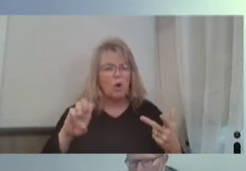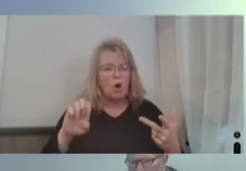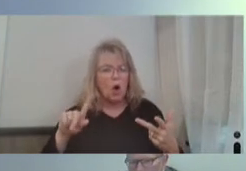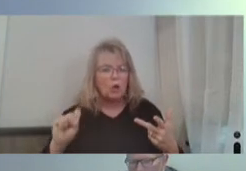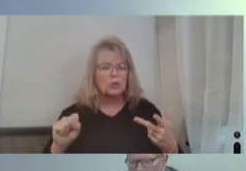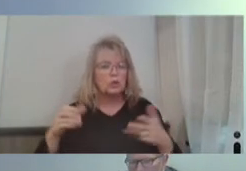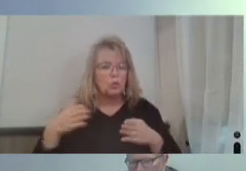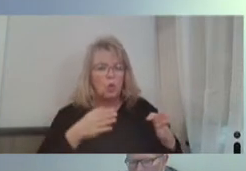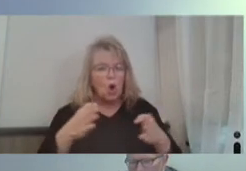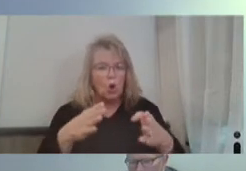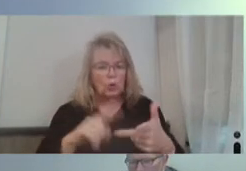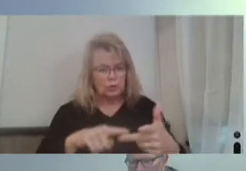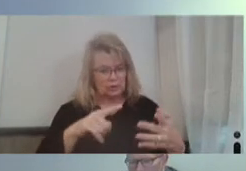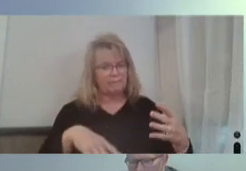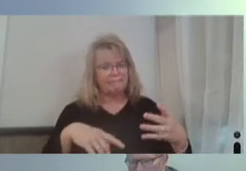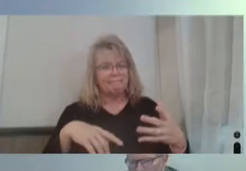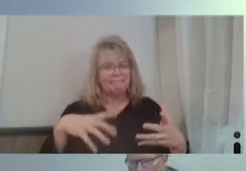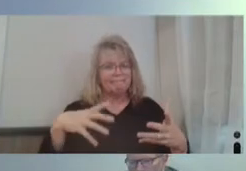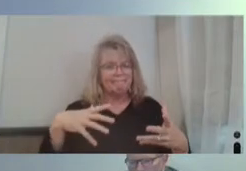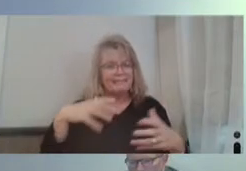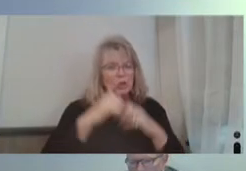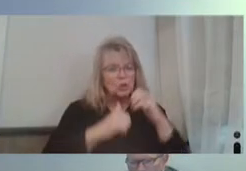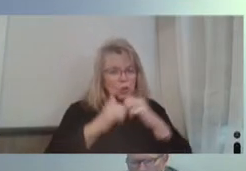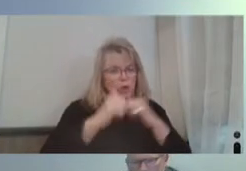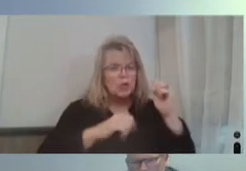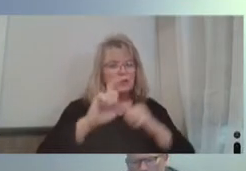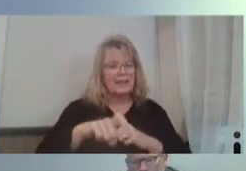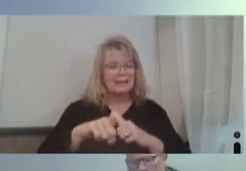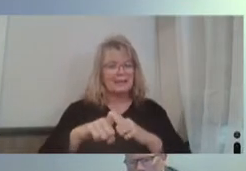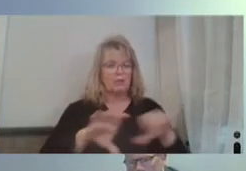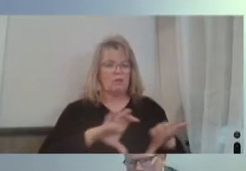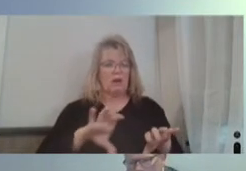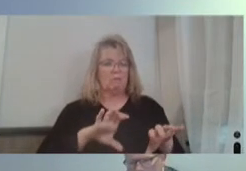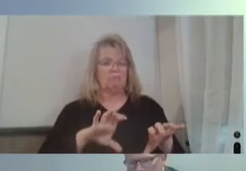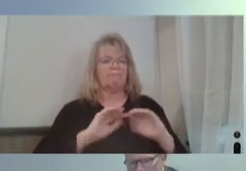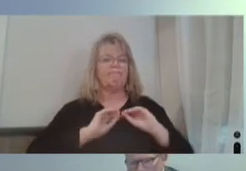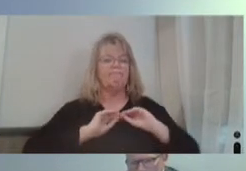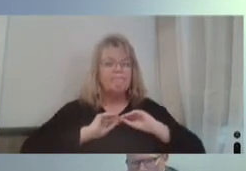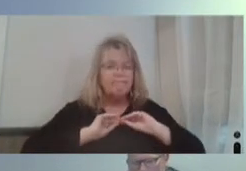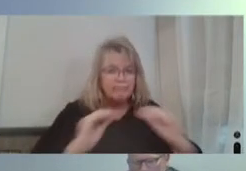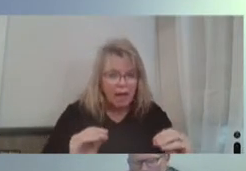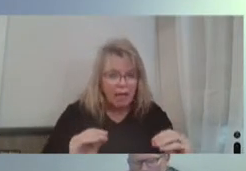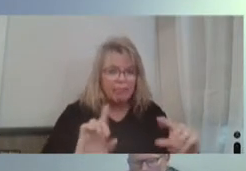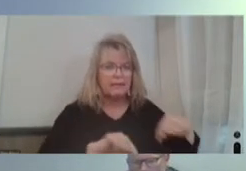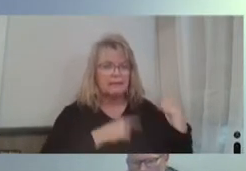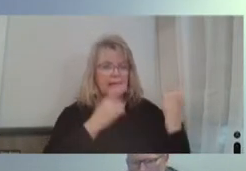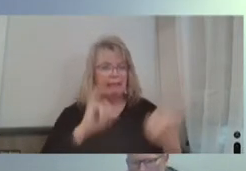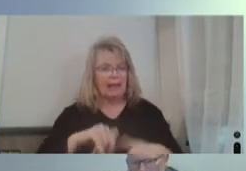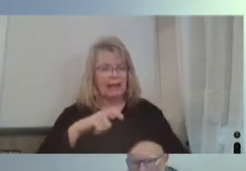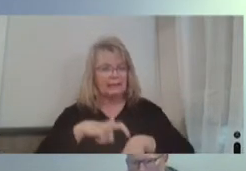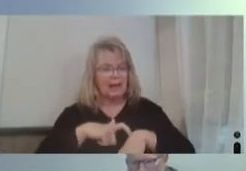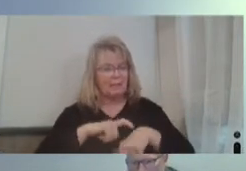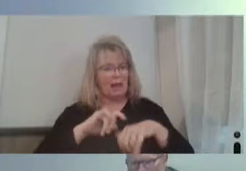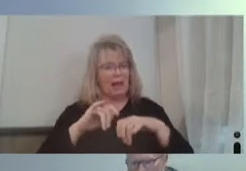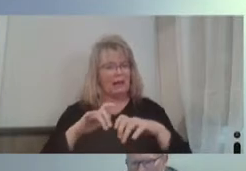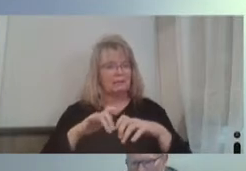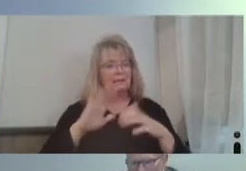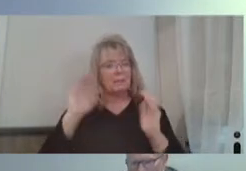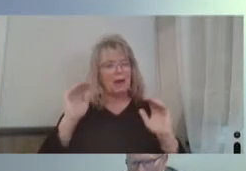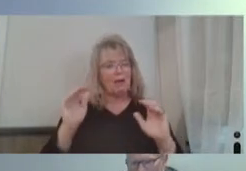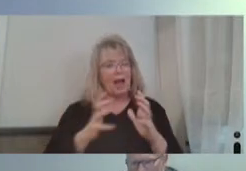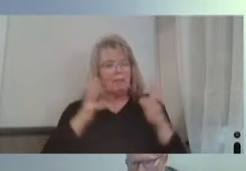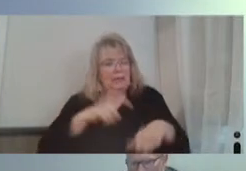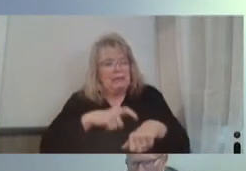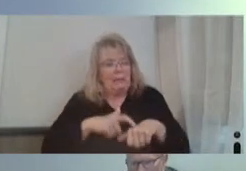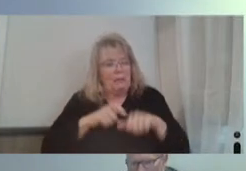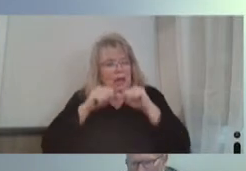infrastructure necessary? And the answer is, we've done nothing since then of materiality compared to how much time we continue to spend on the rules to